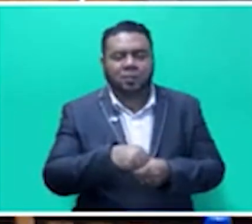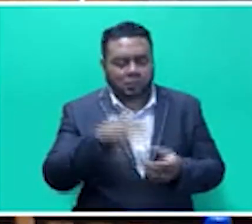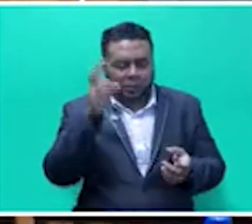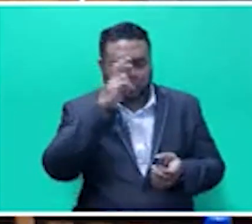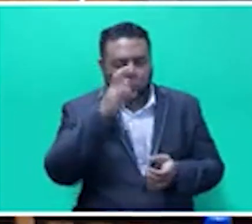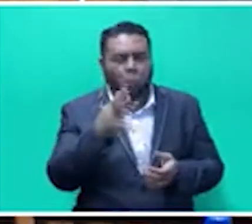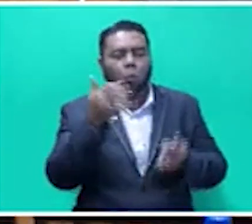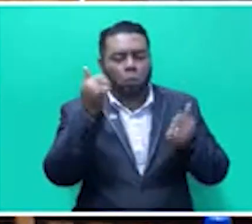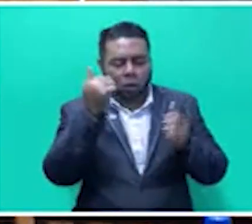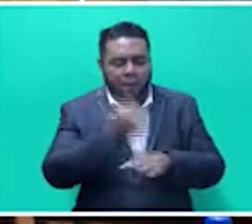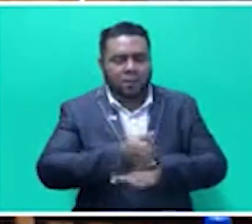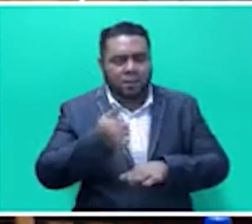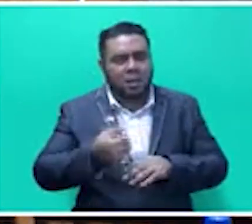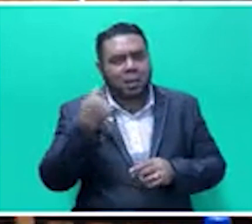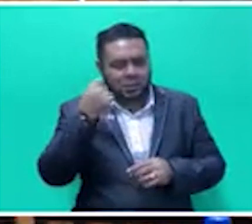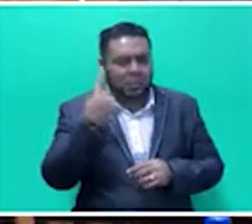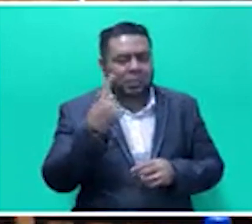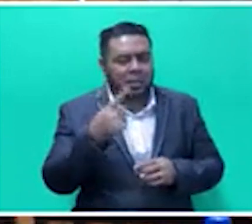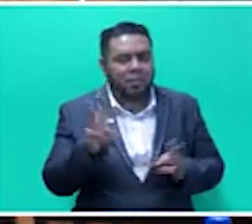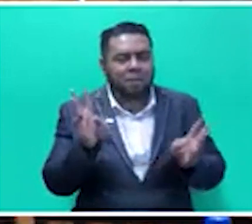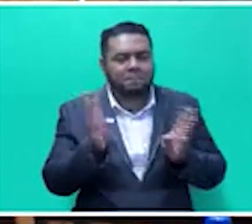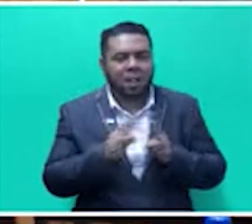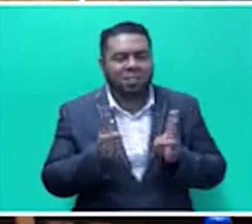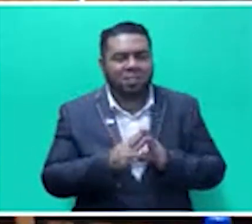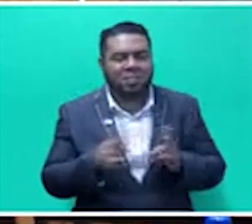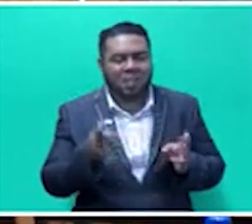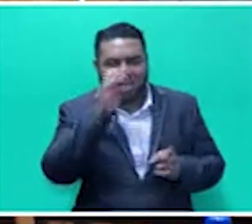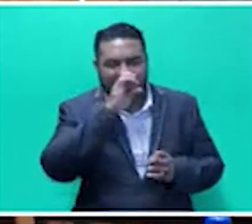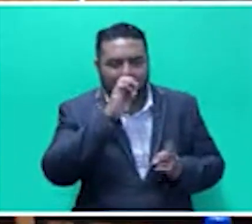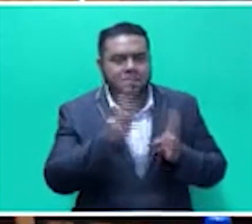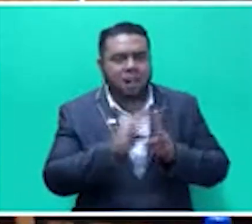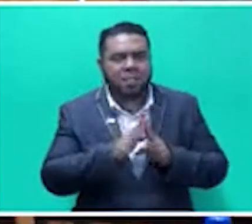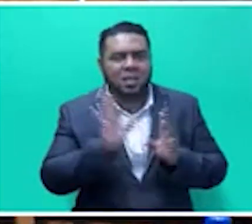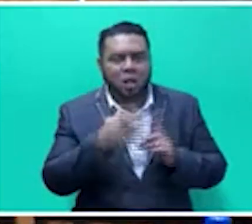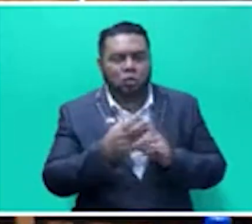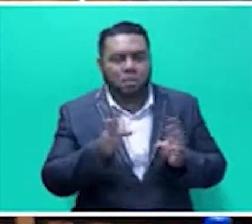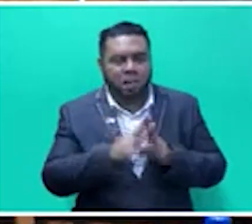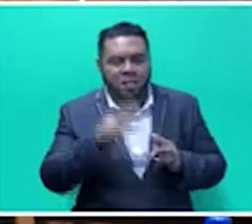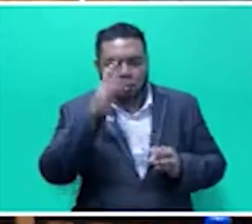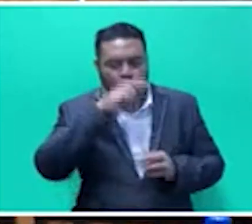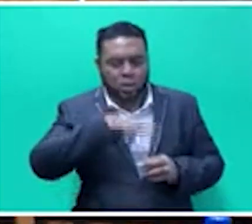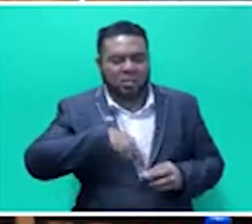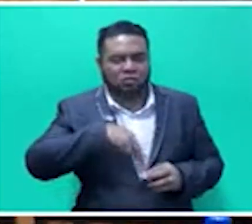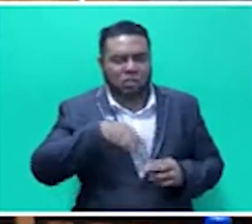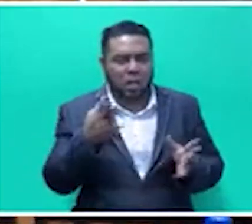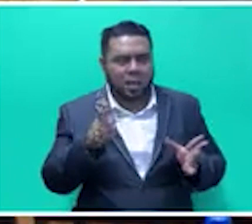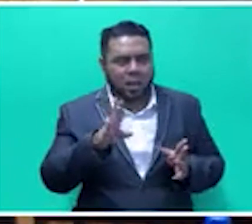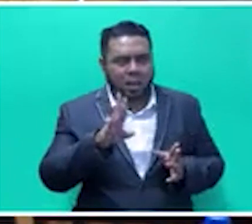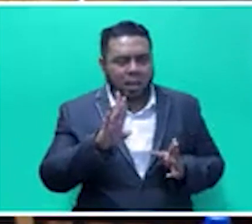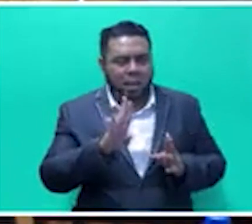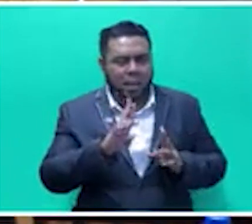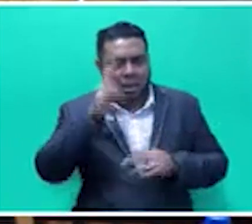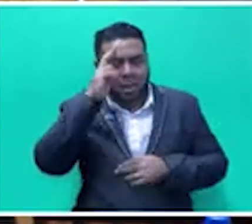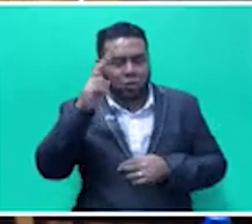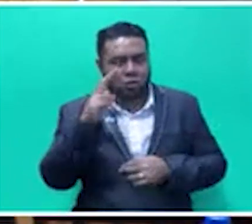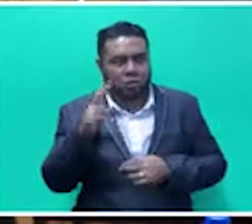government, understanding that this nation is a multi-ethnic, multicultural, multi-religious nation. Just like India, which